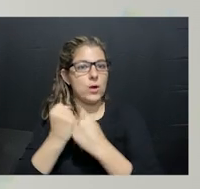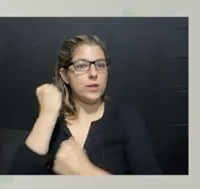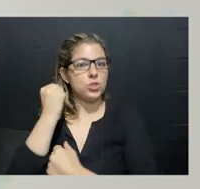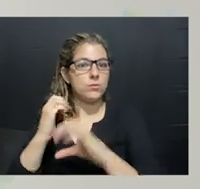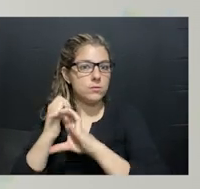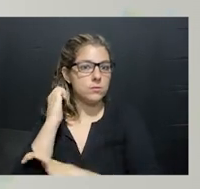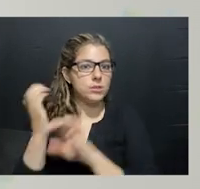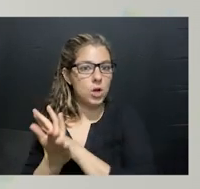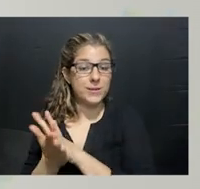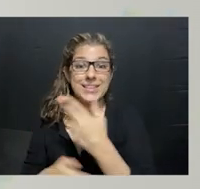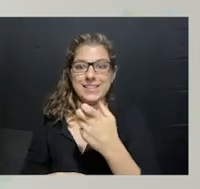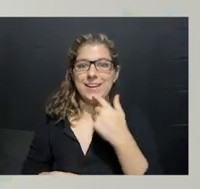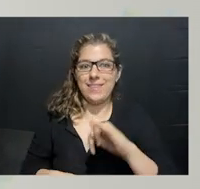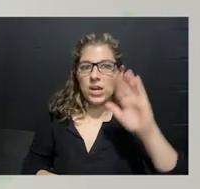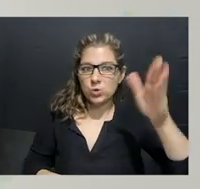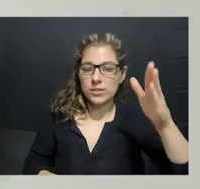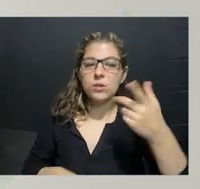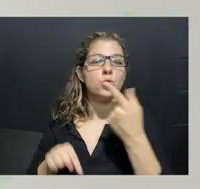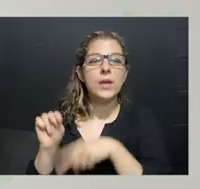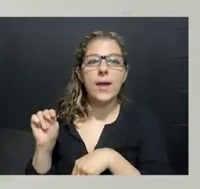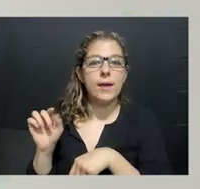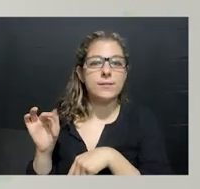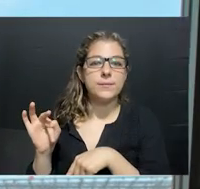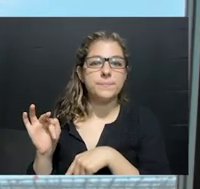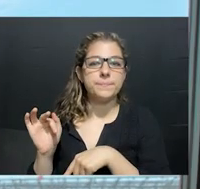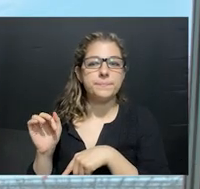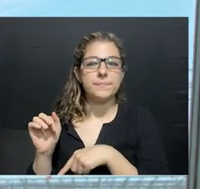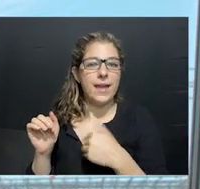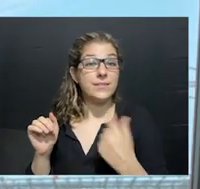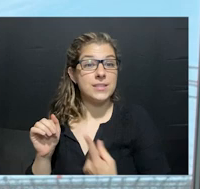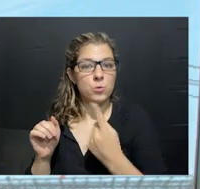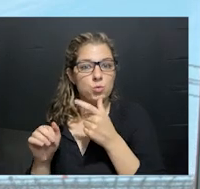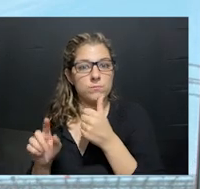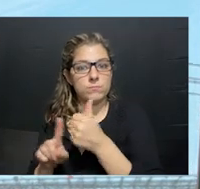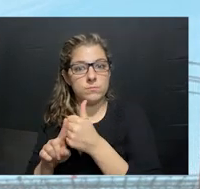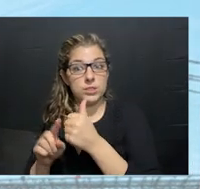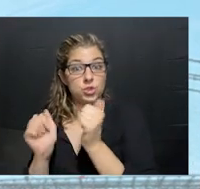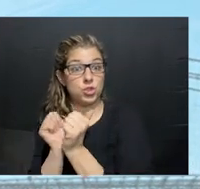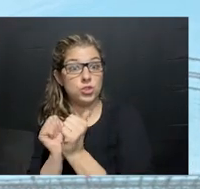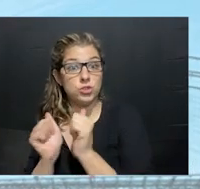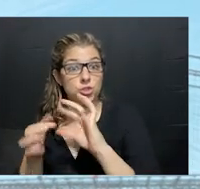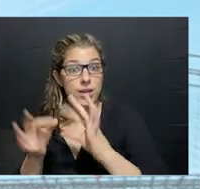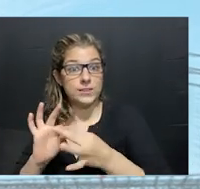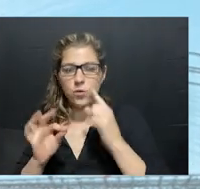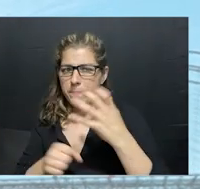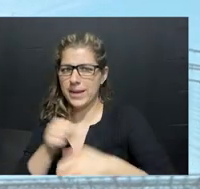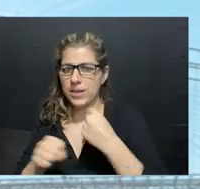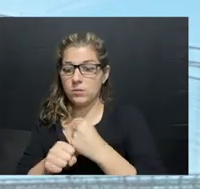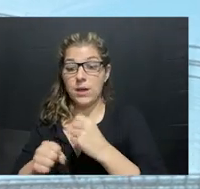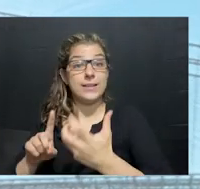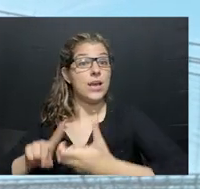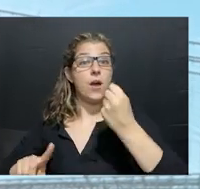foundational documents. He said in that address, you can't have somebody who's been in chains for years, you take